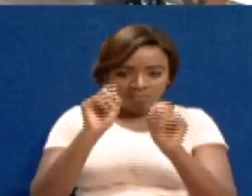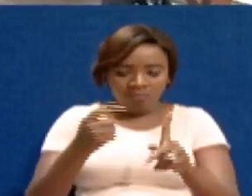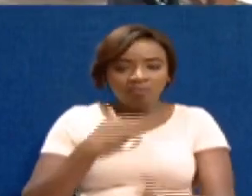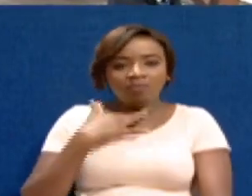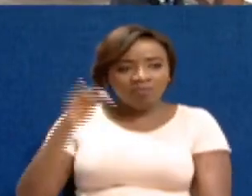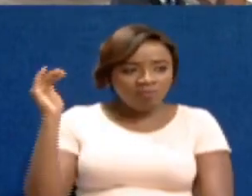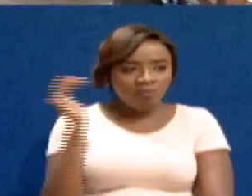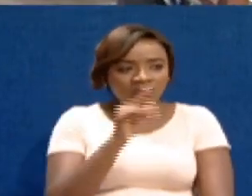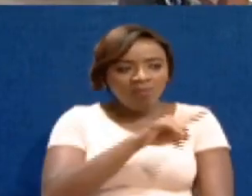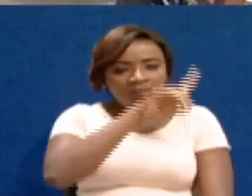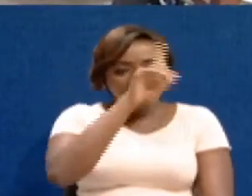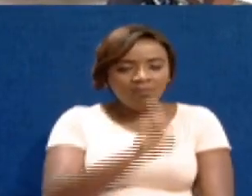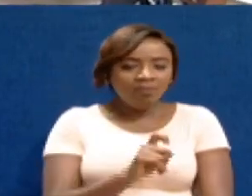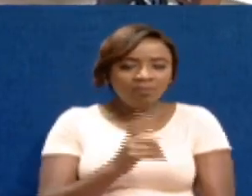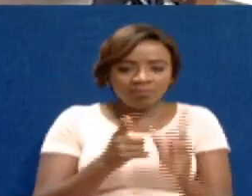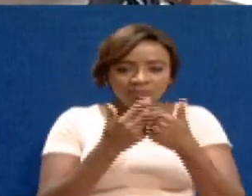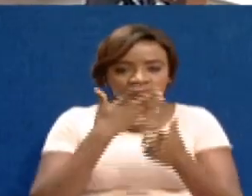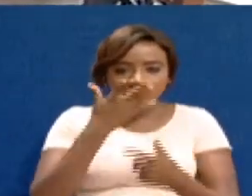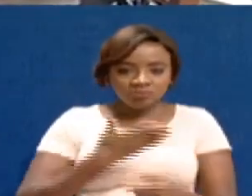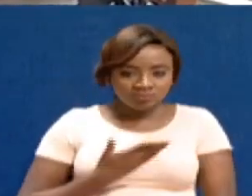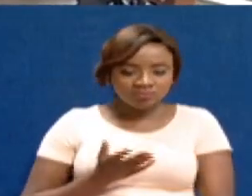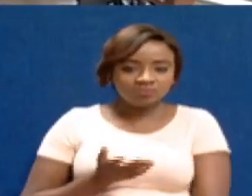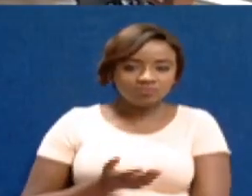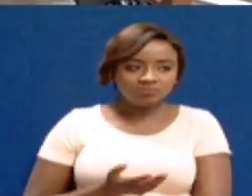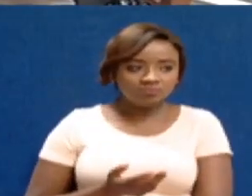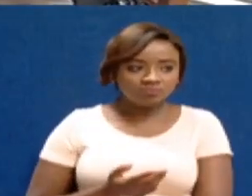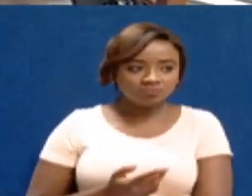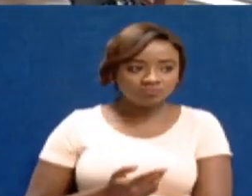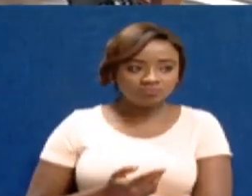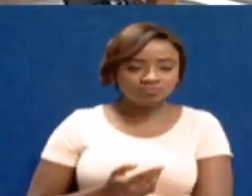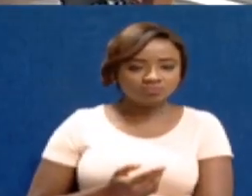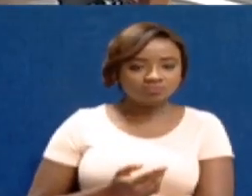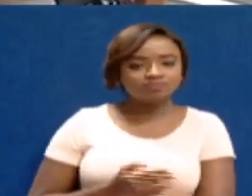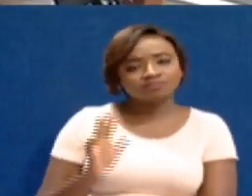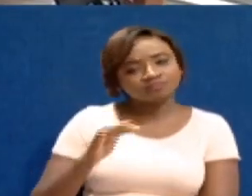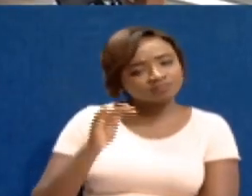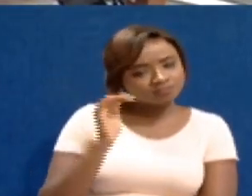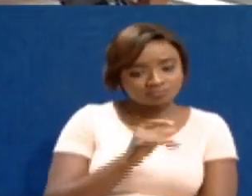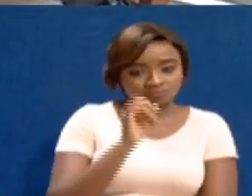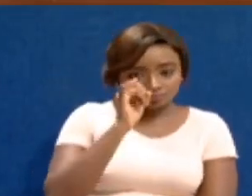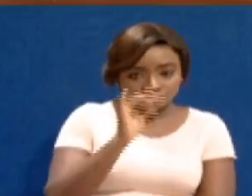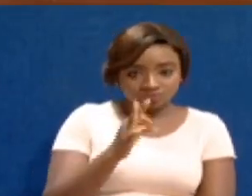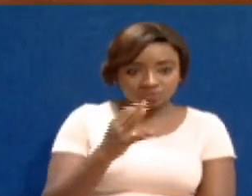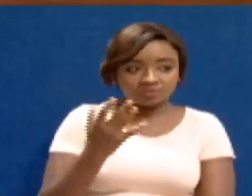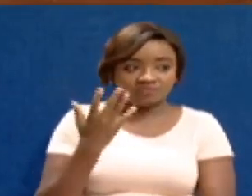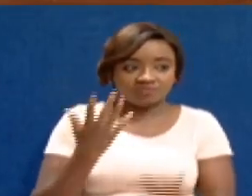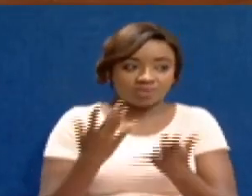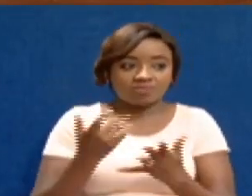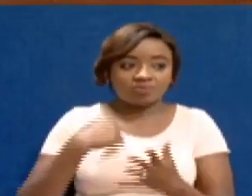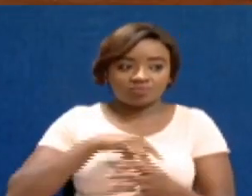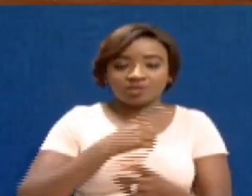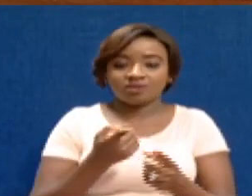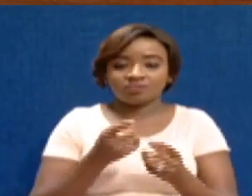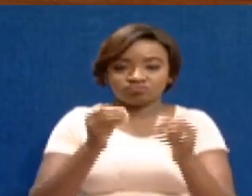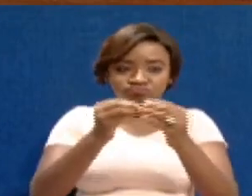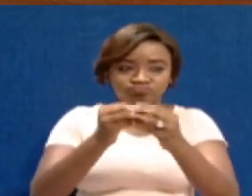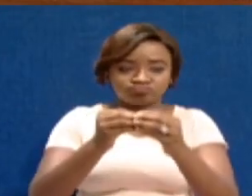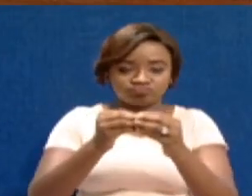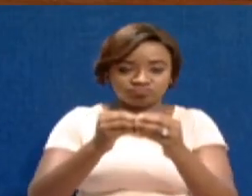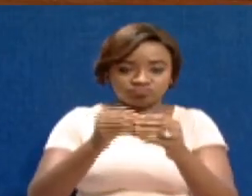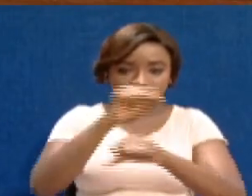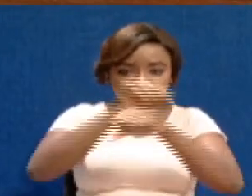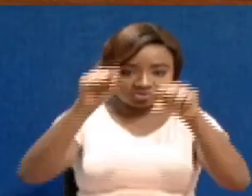or at this point, the reality is that he will not be able to be elected member of parliament. You have